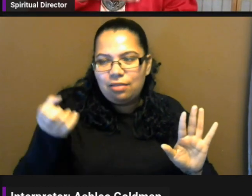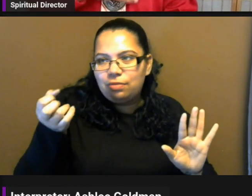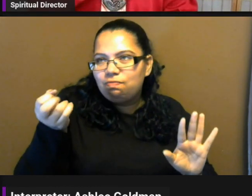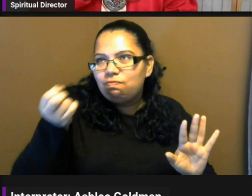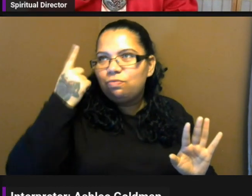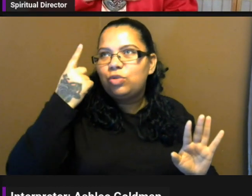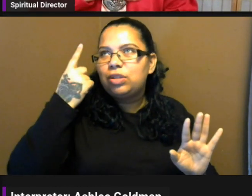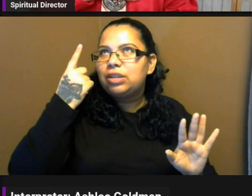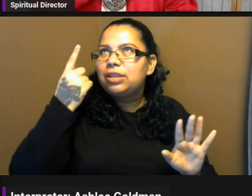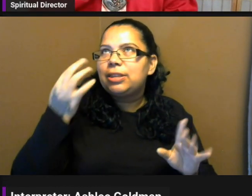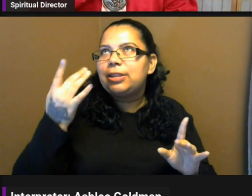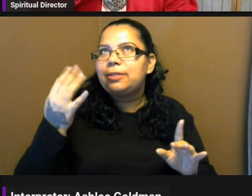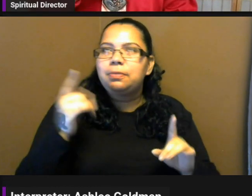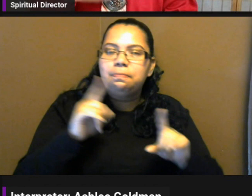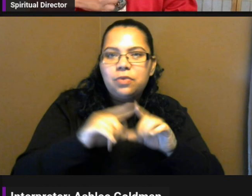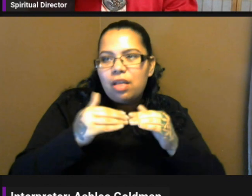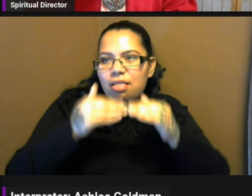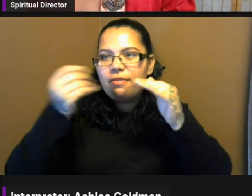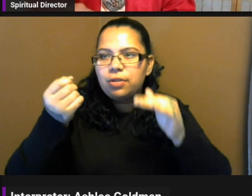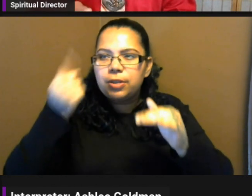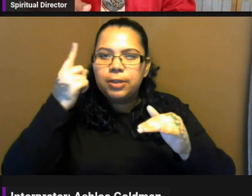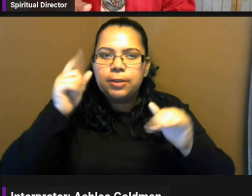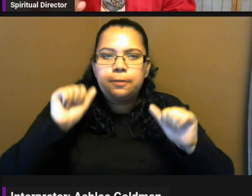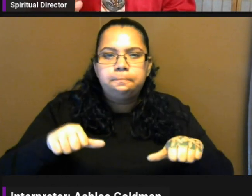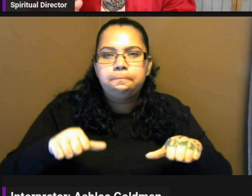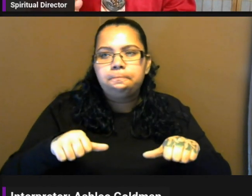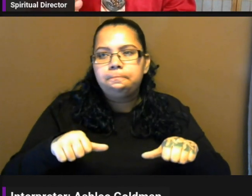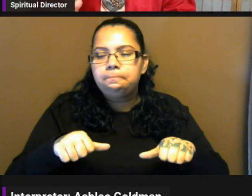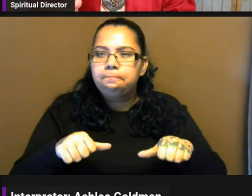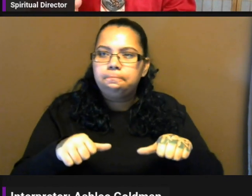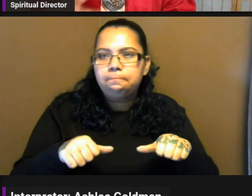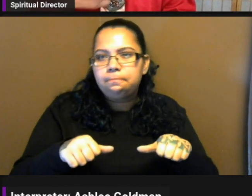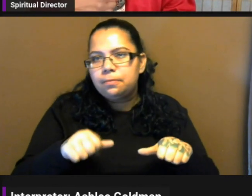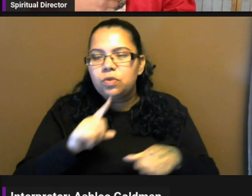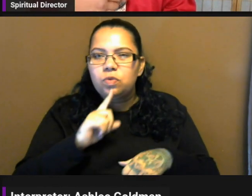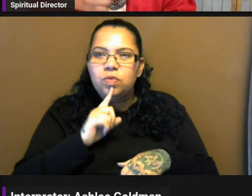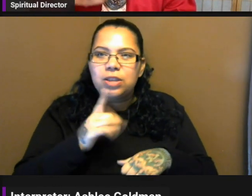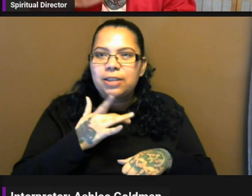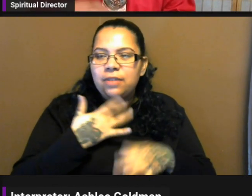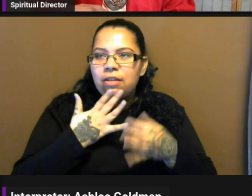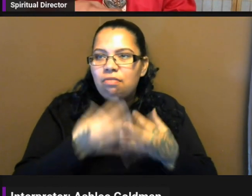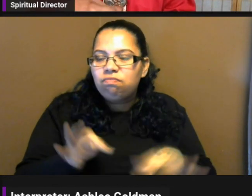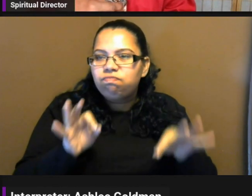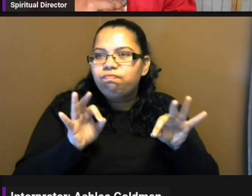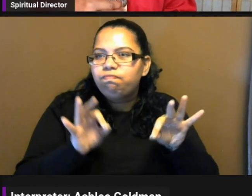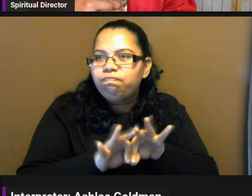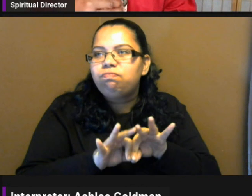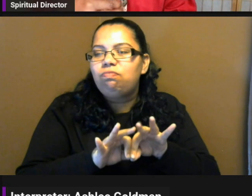a different level of understanding that I now have volition, that I can now